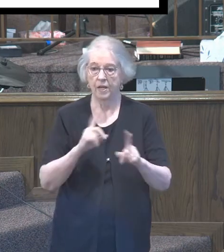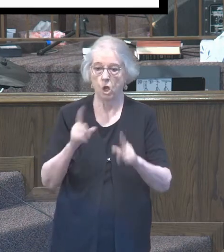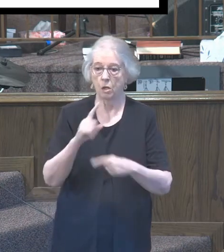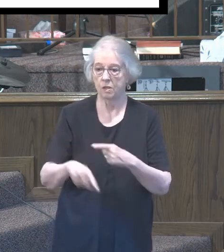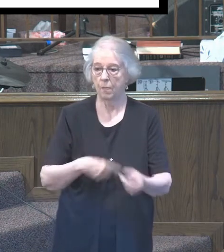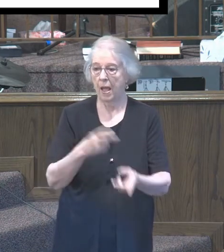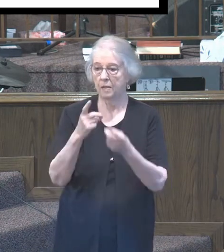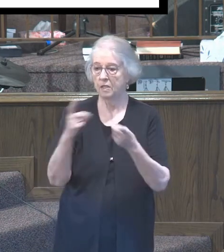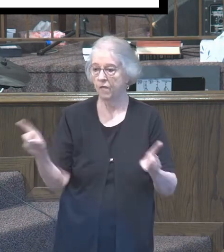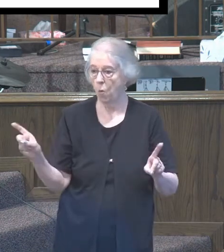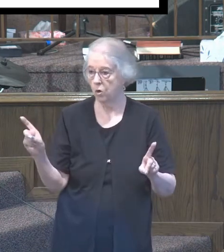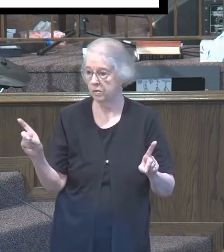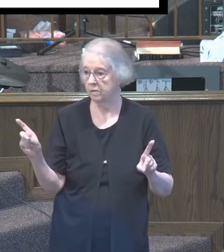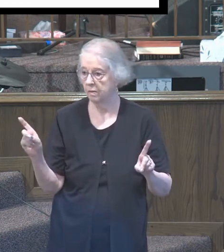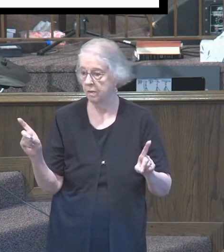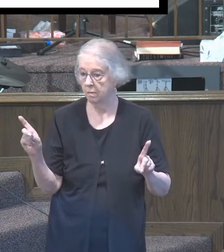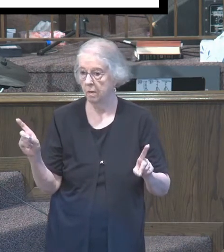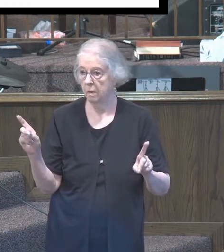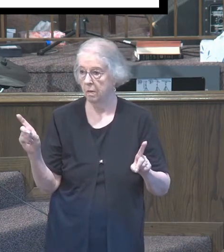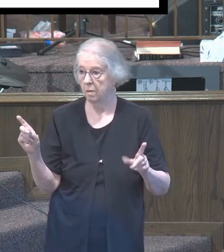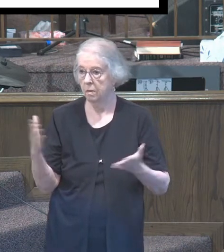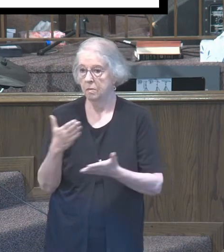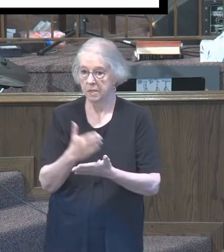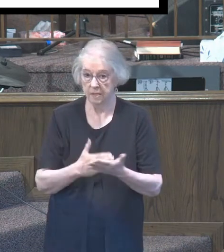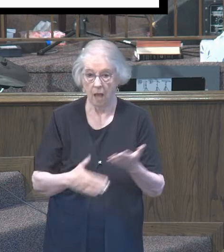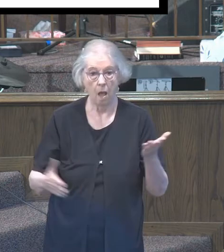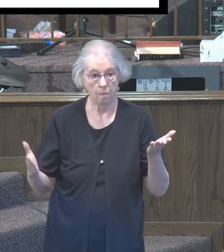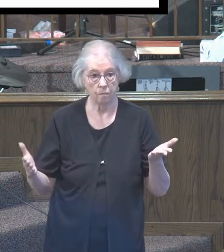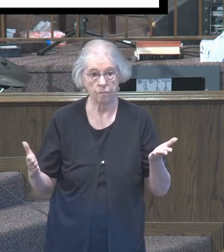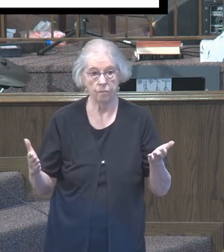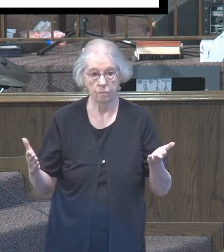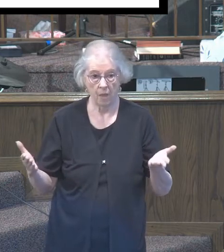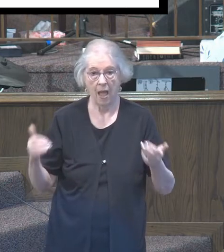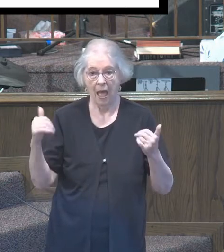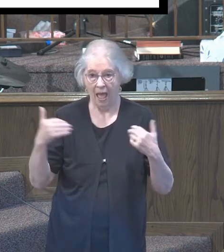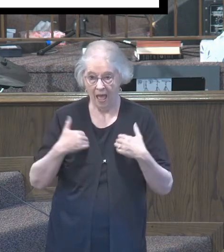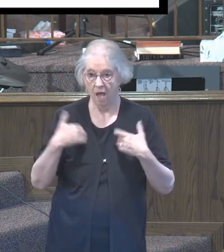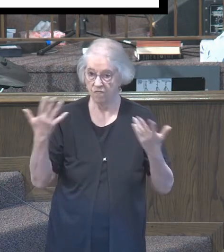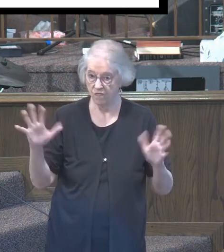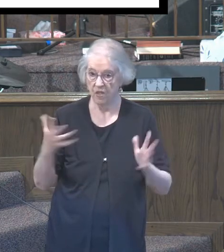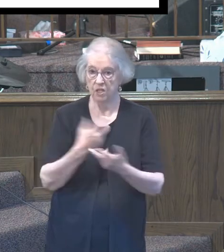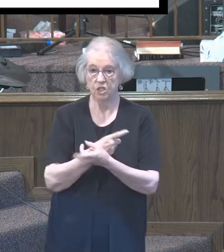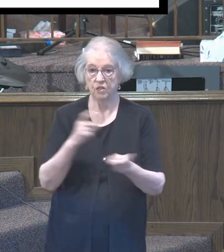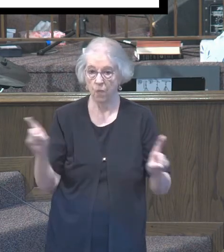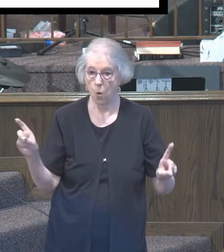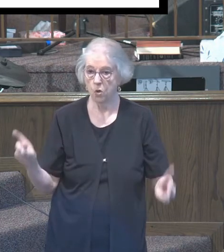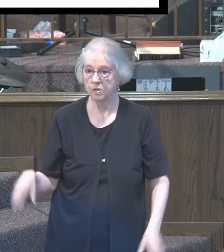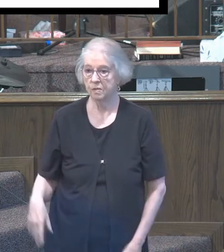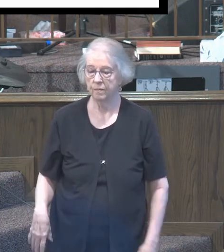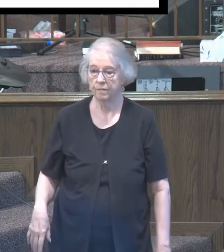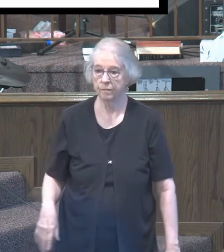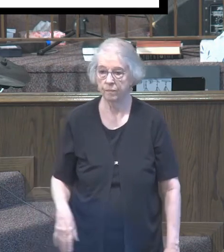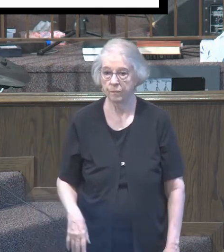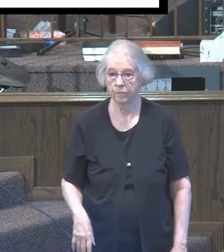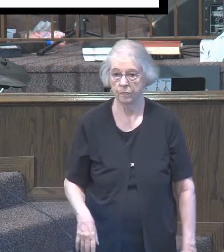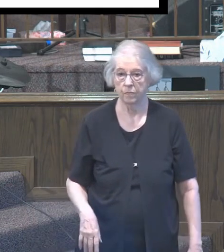rights? Too many of you are using that as a cover for selfishness and whim, pretending to